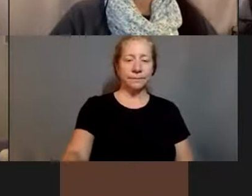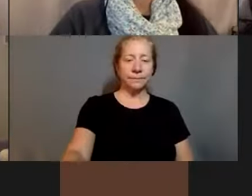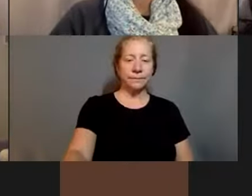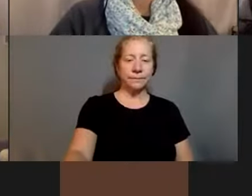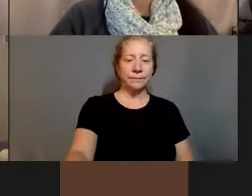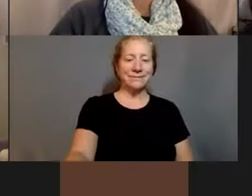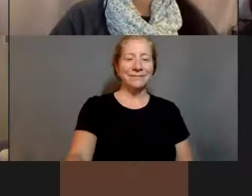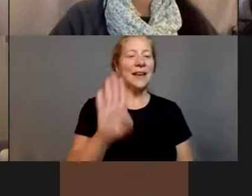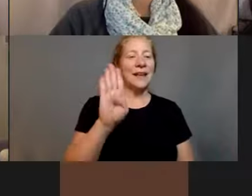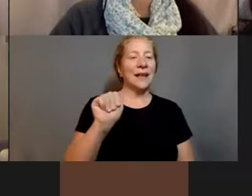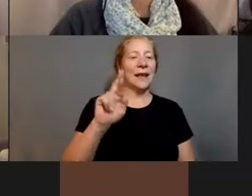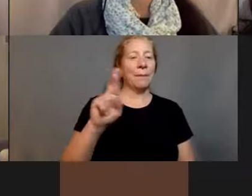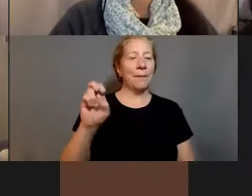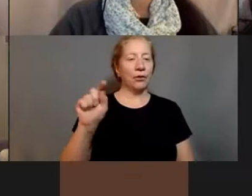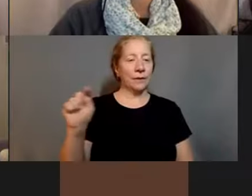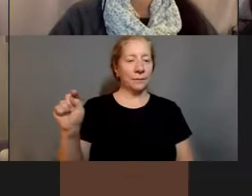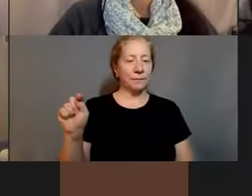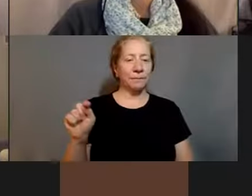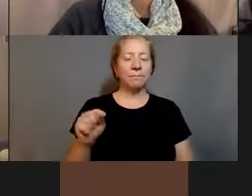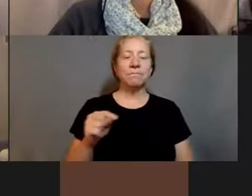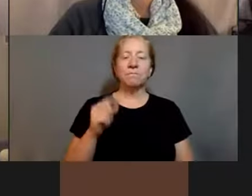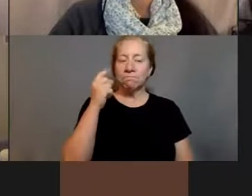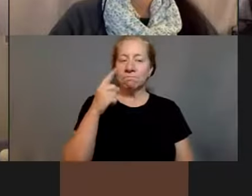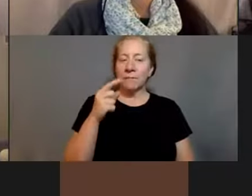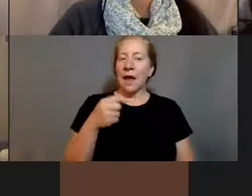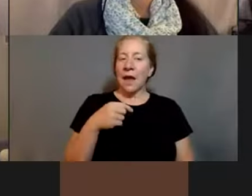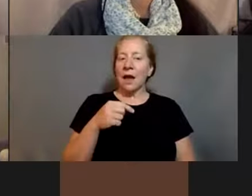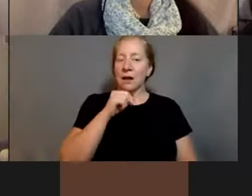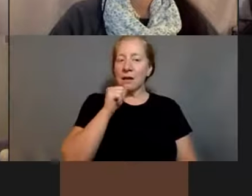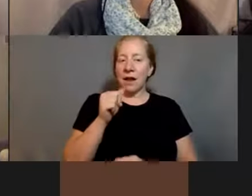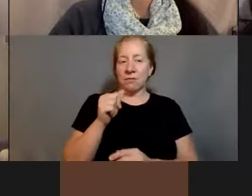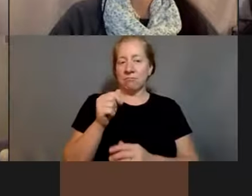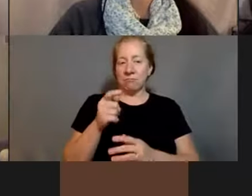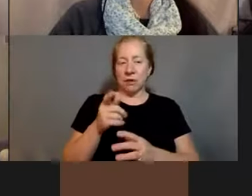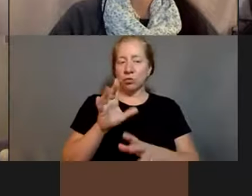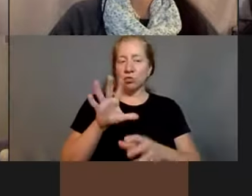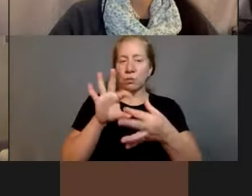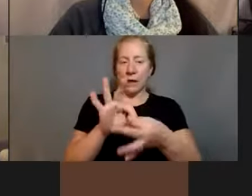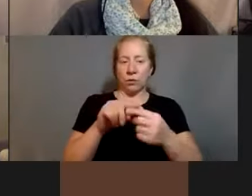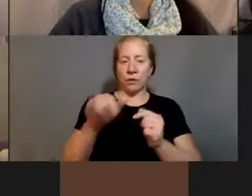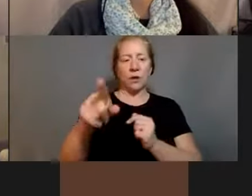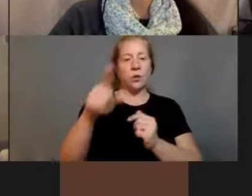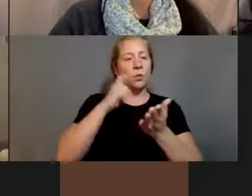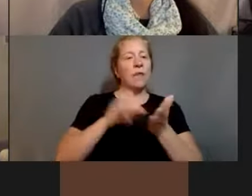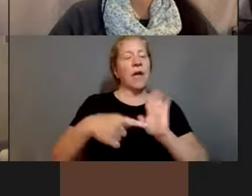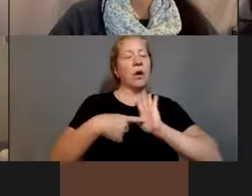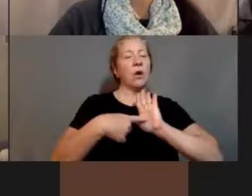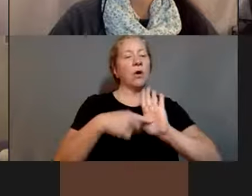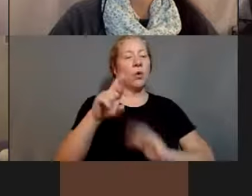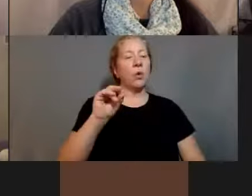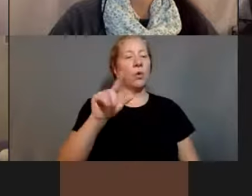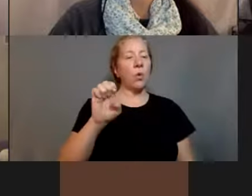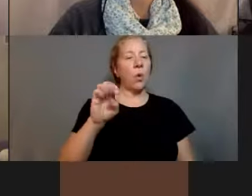So not unrelated to that, I really appreciate how you brought up the importance of role modeling with kids,